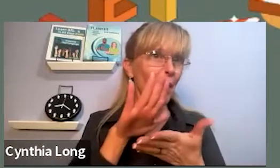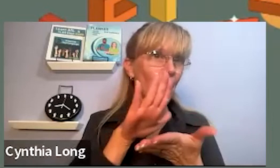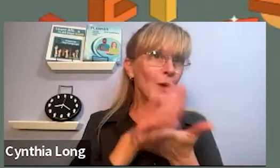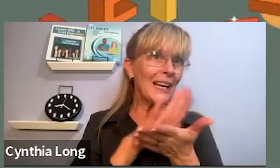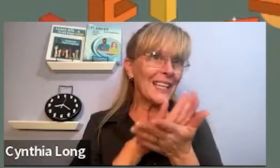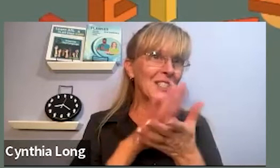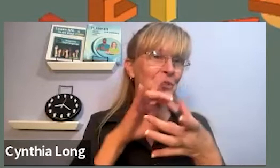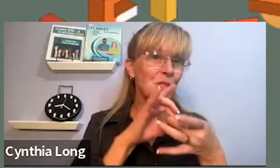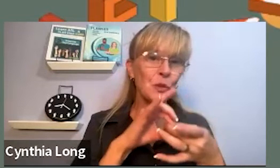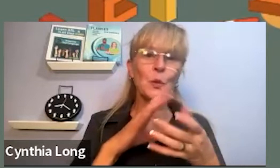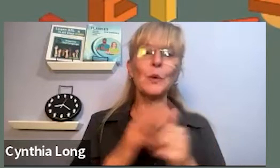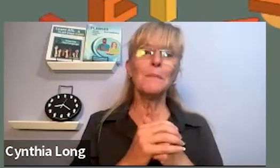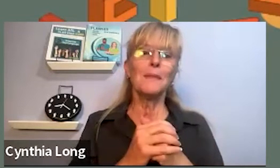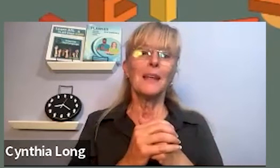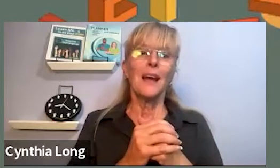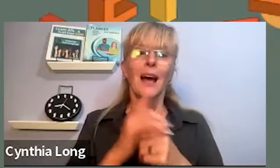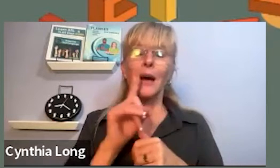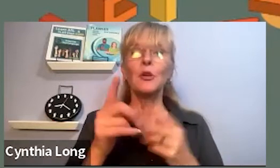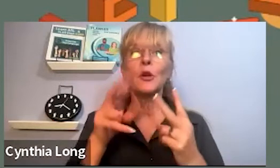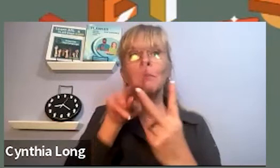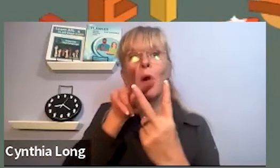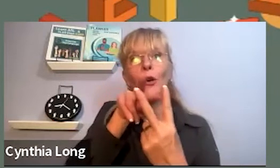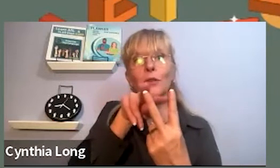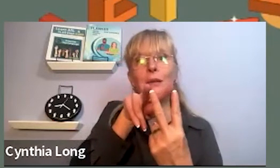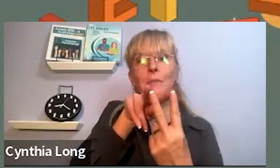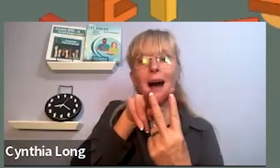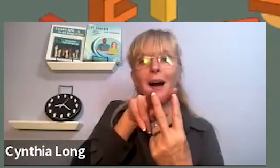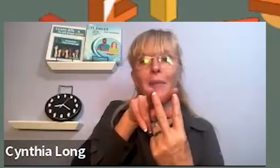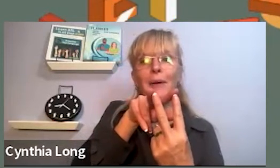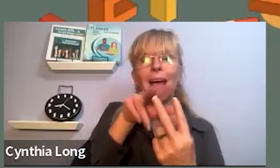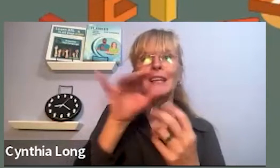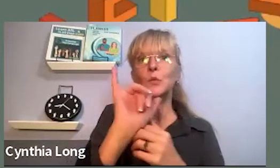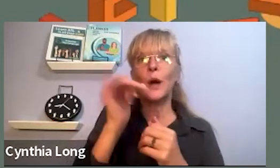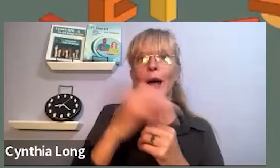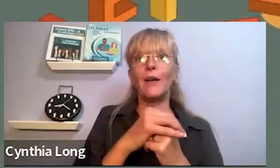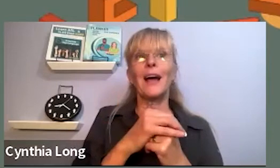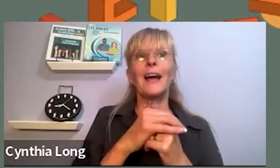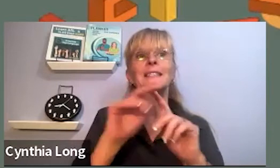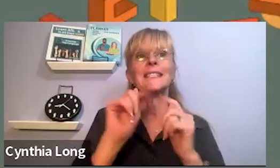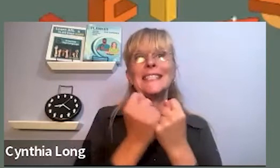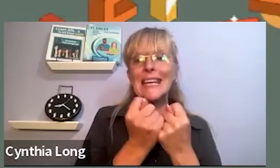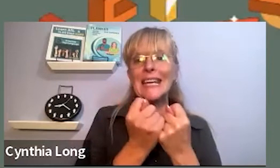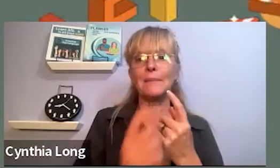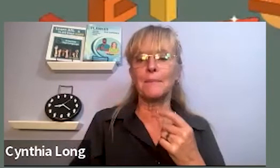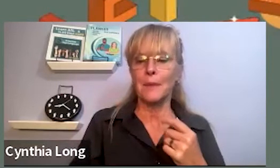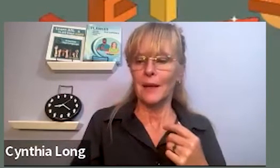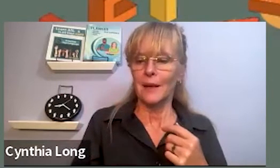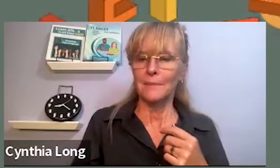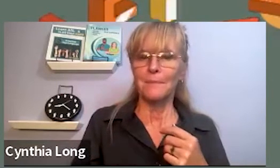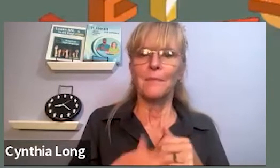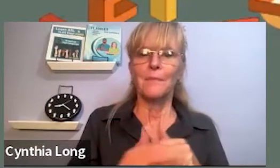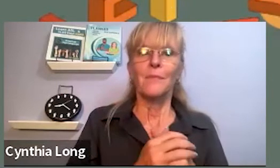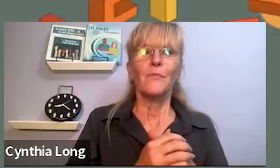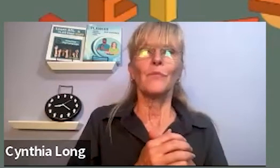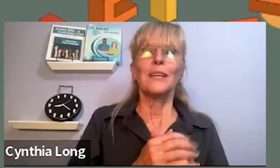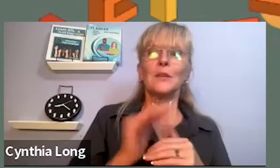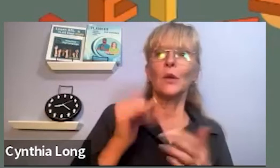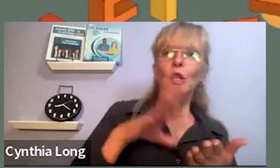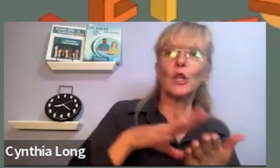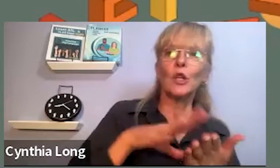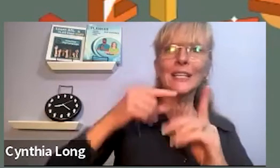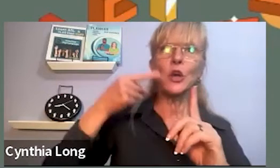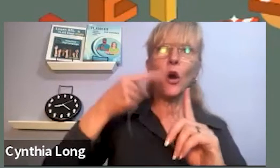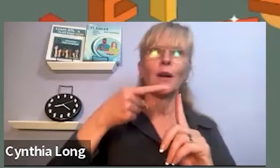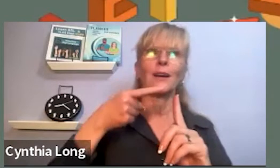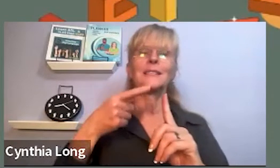questions related to school. You can partner them up as well as a team.